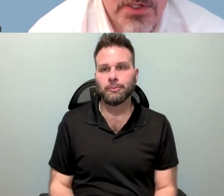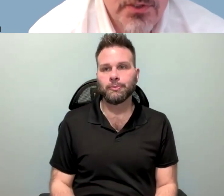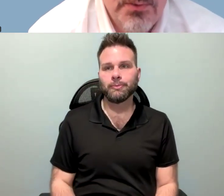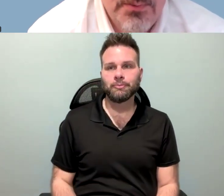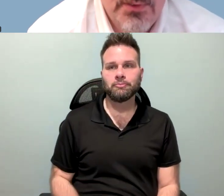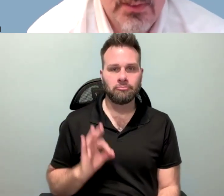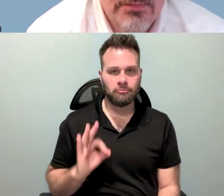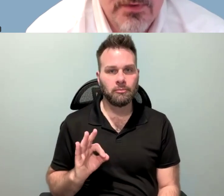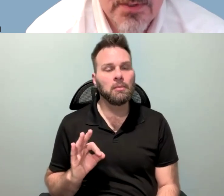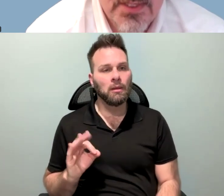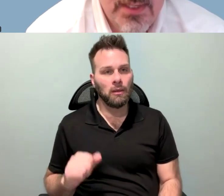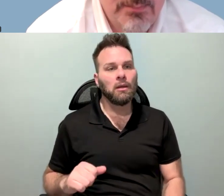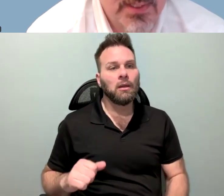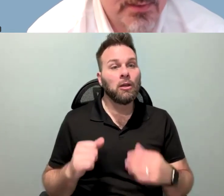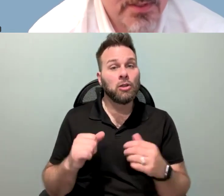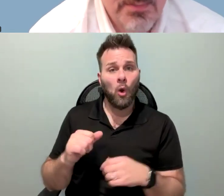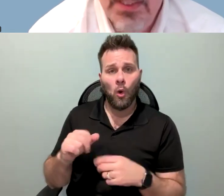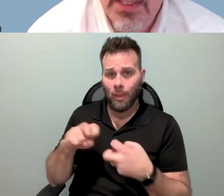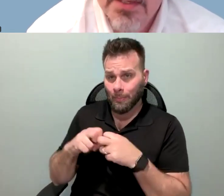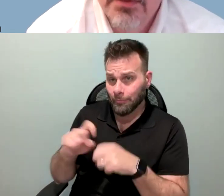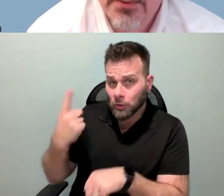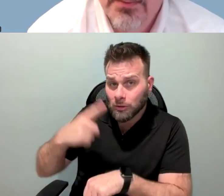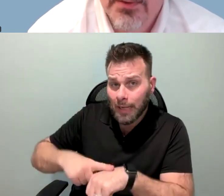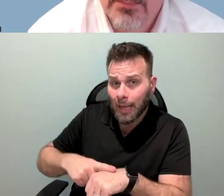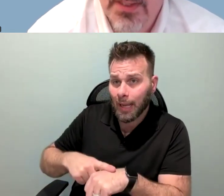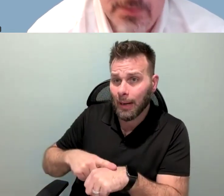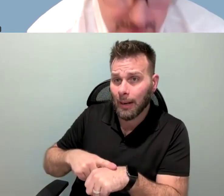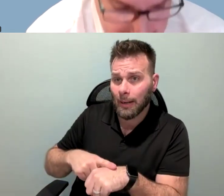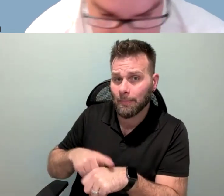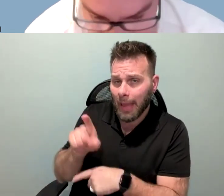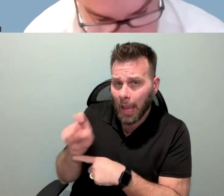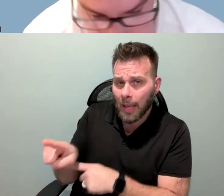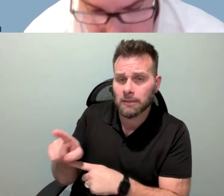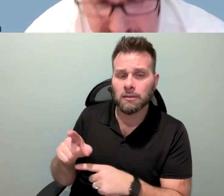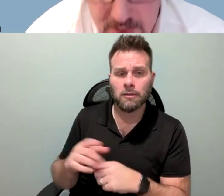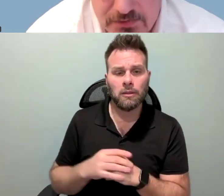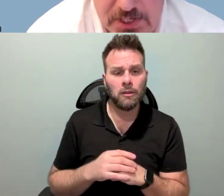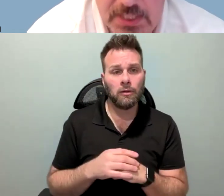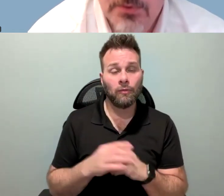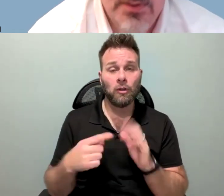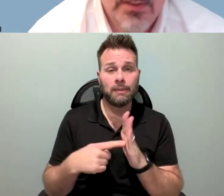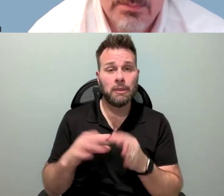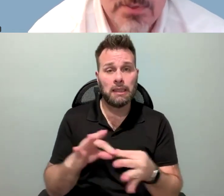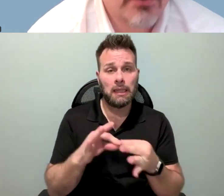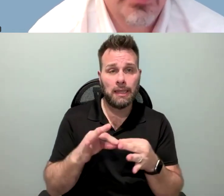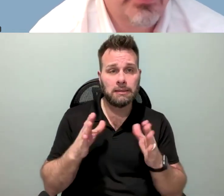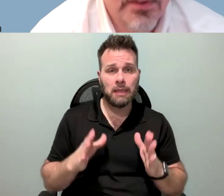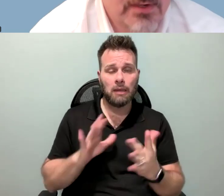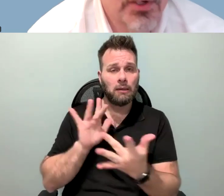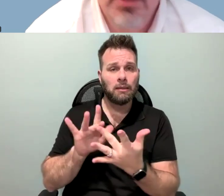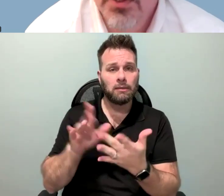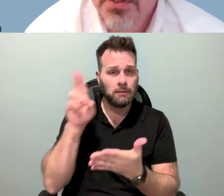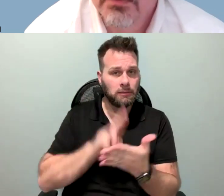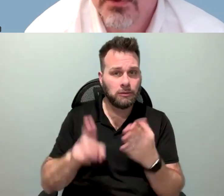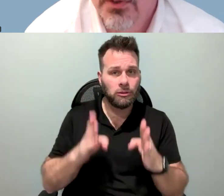first issue, like the first time that this is being asked of you, or like let's say the liaisons reach out to the secretary instead